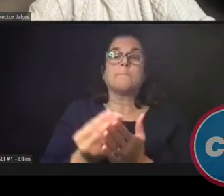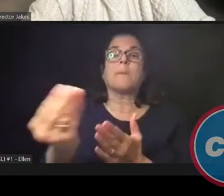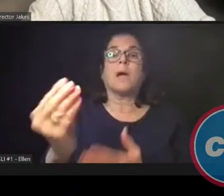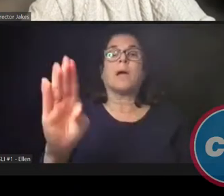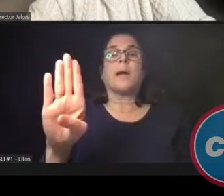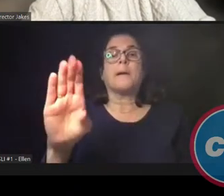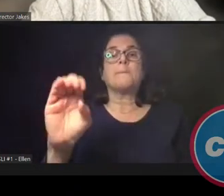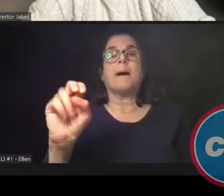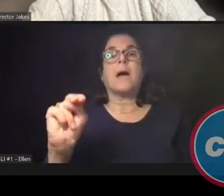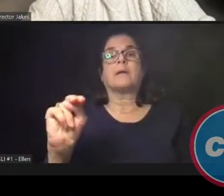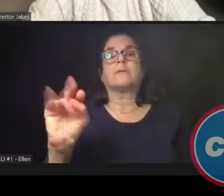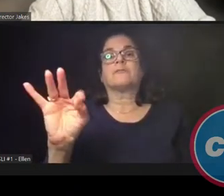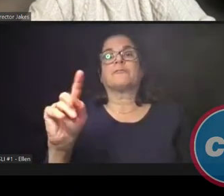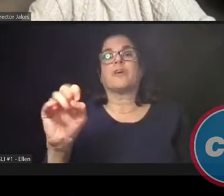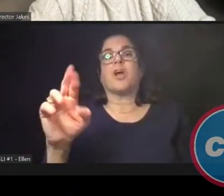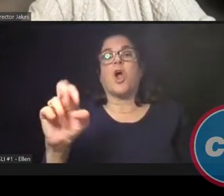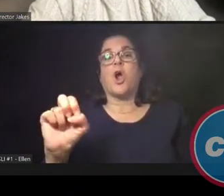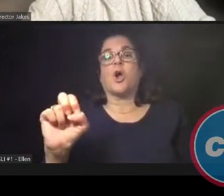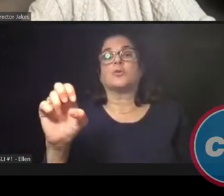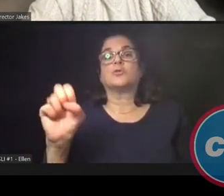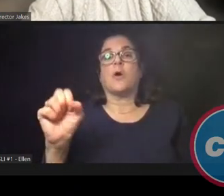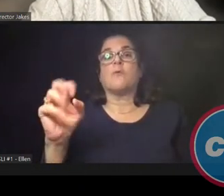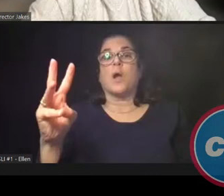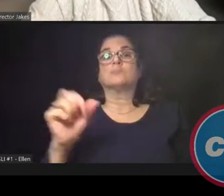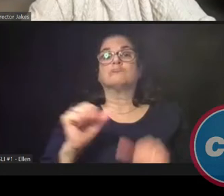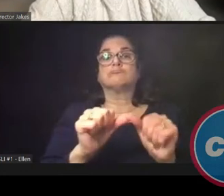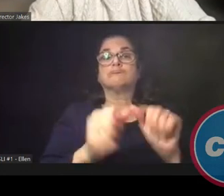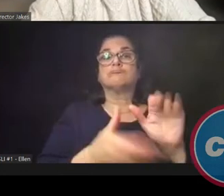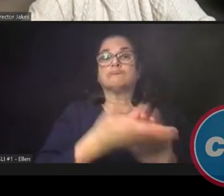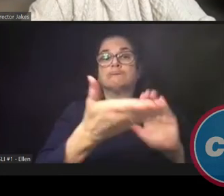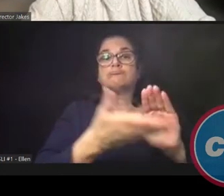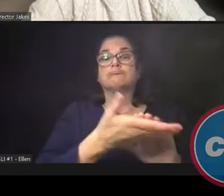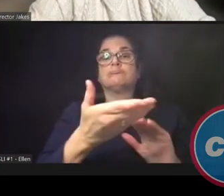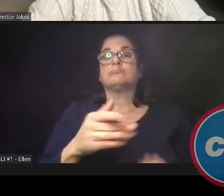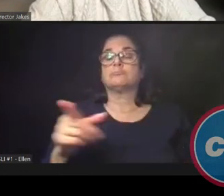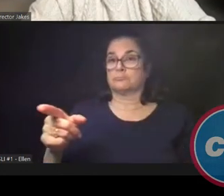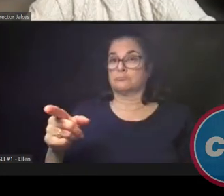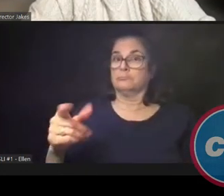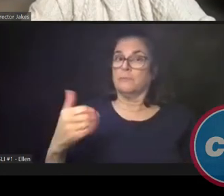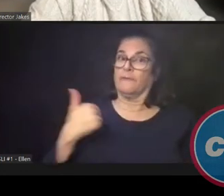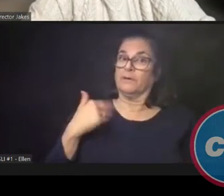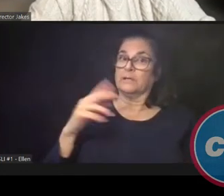keep our process online. Are we fulfilling the